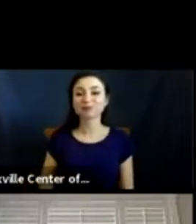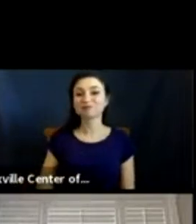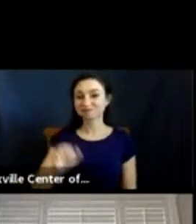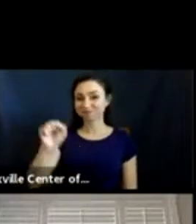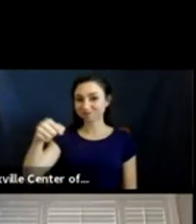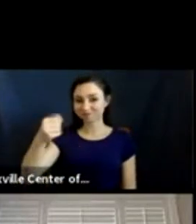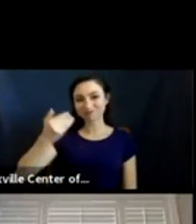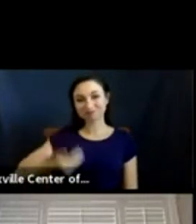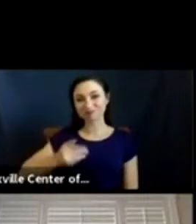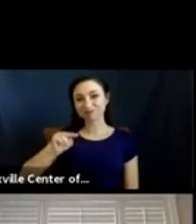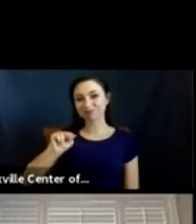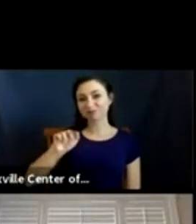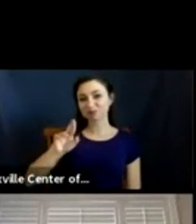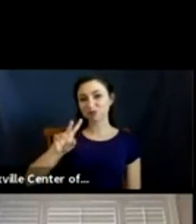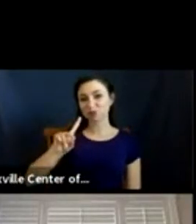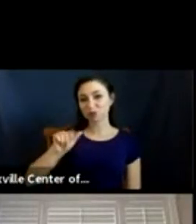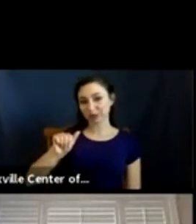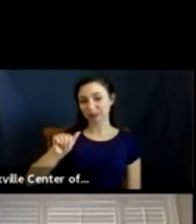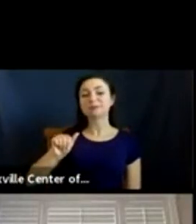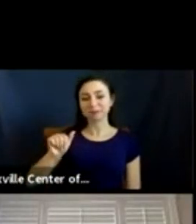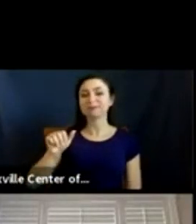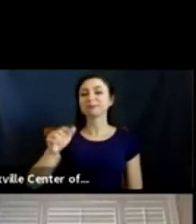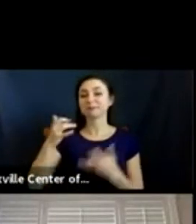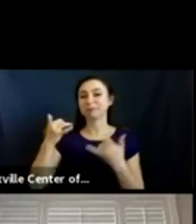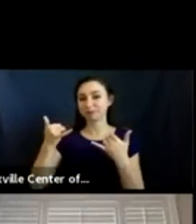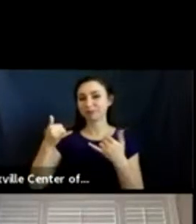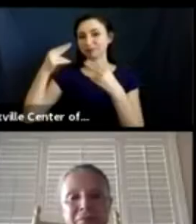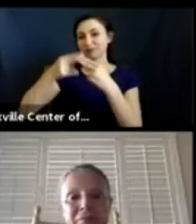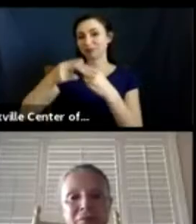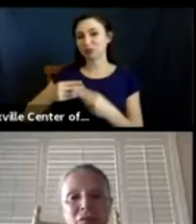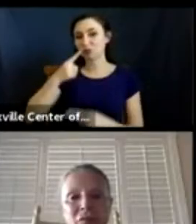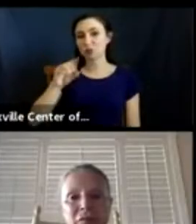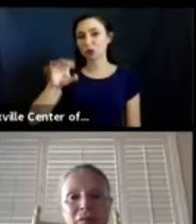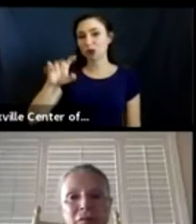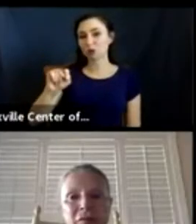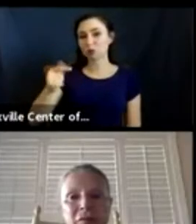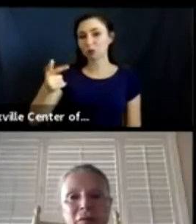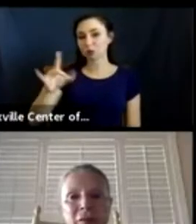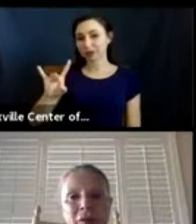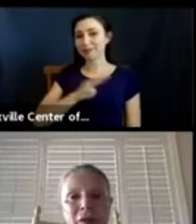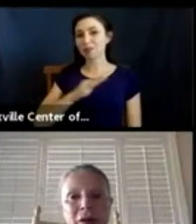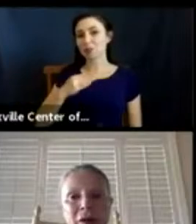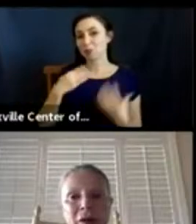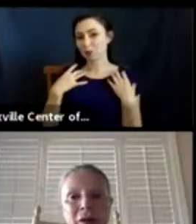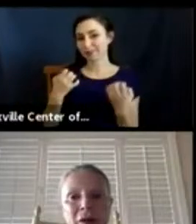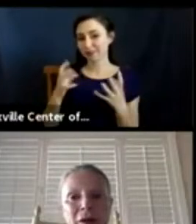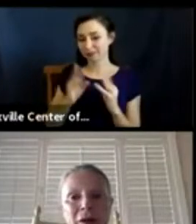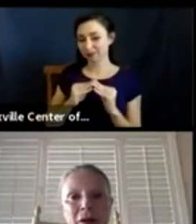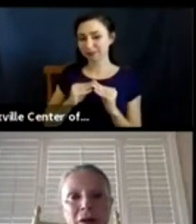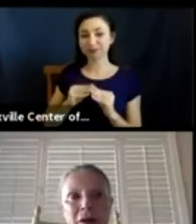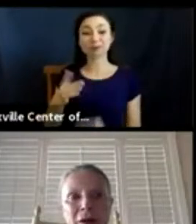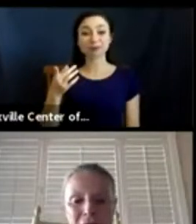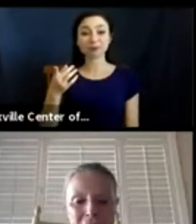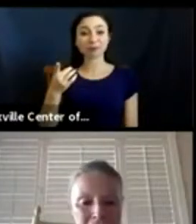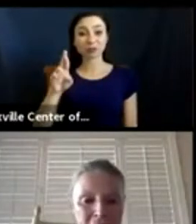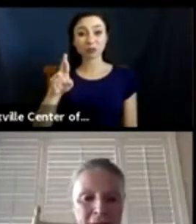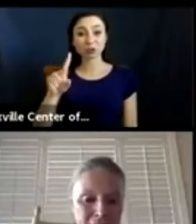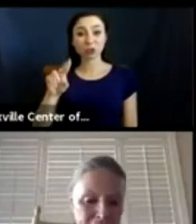order. This is Narda Capicelli. We're doing the roll call for October 28th, Board of Health. Dr. Diana